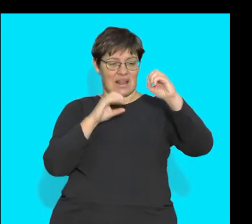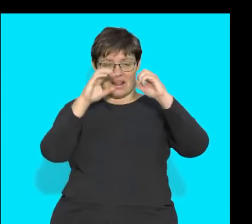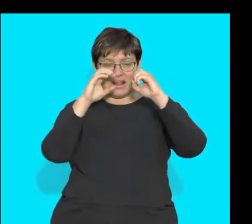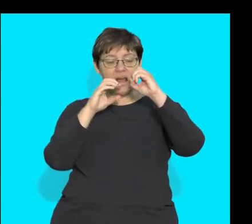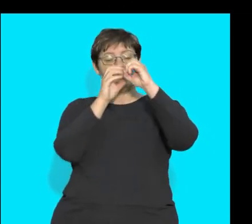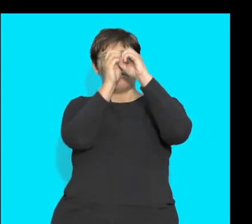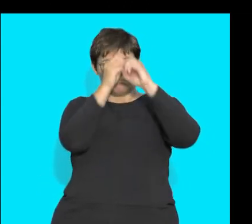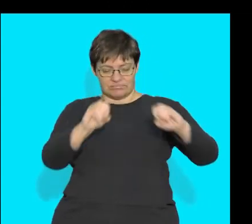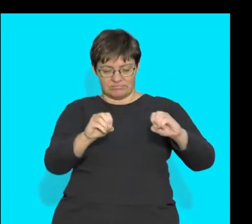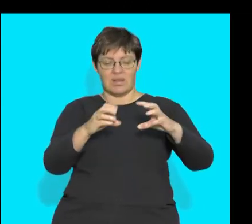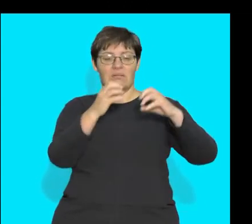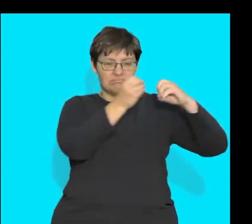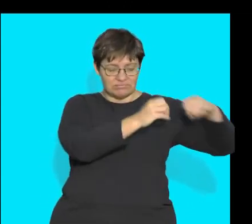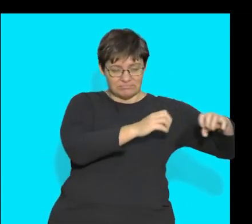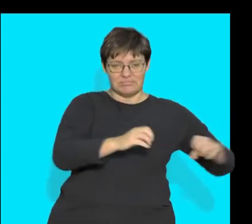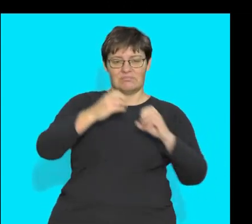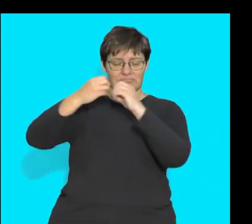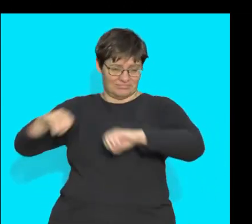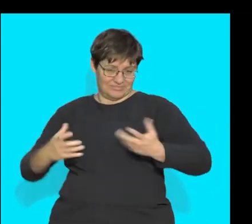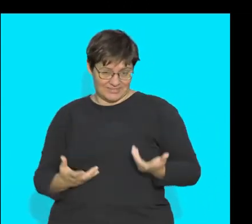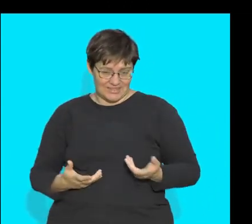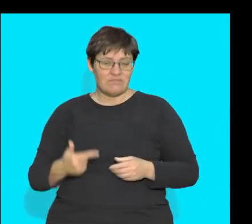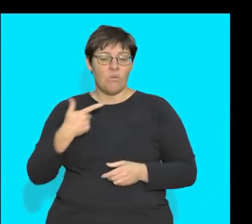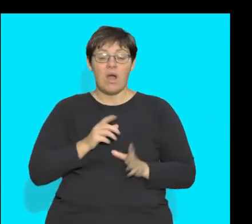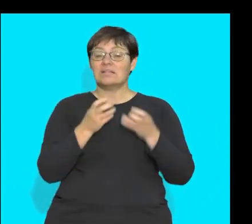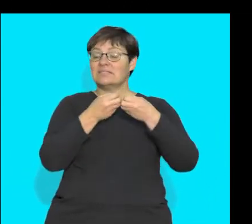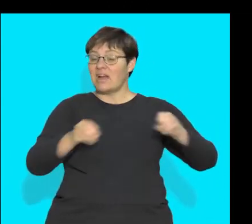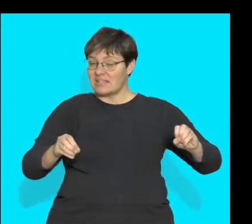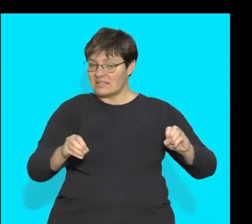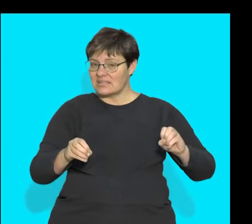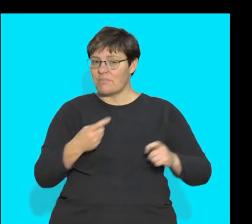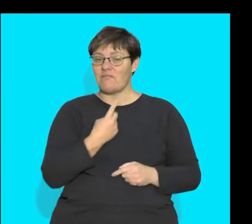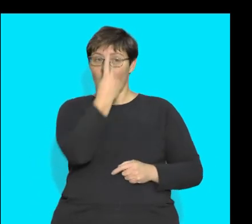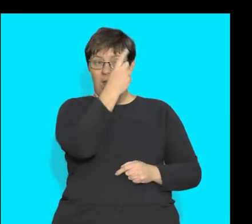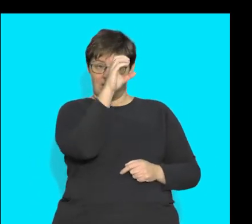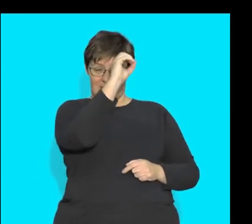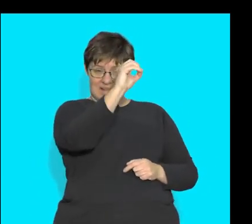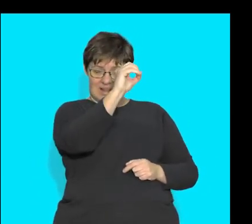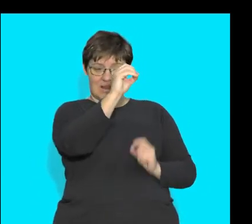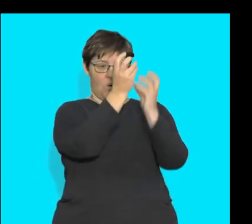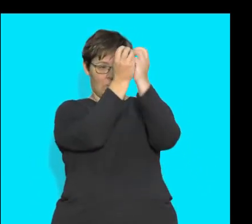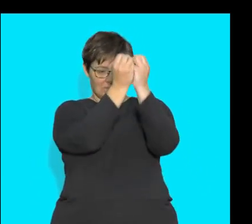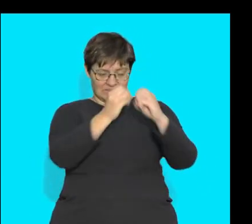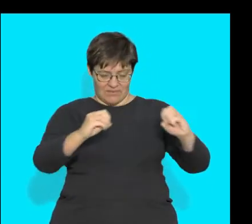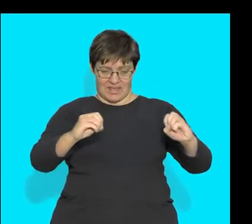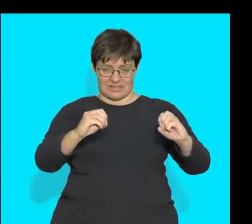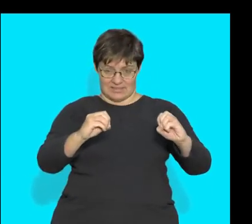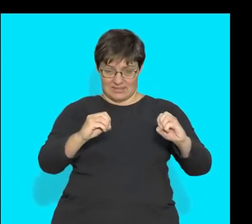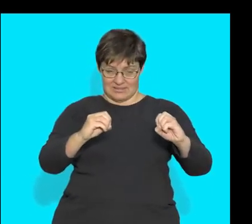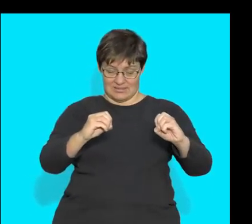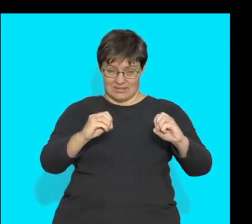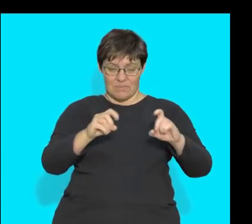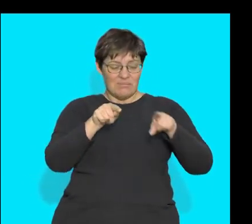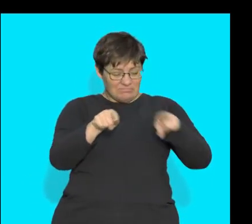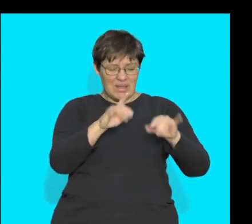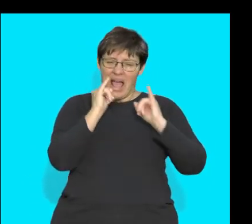cell divides. Now, if a cell divides and you want to make, so if I have a cell and I want to divide into